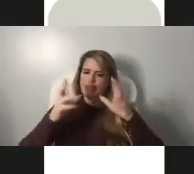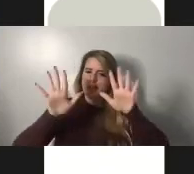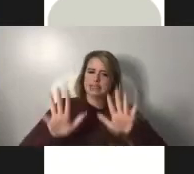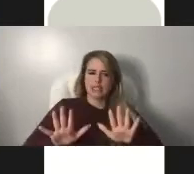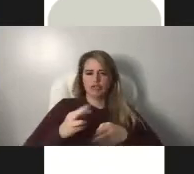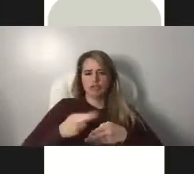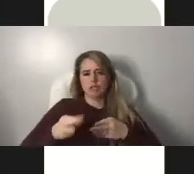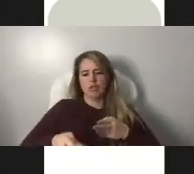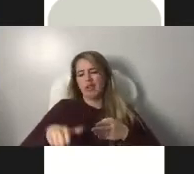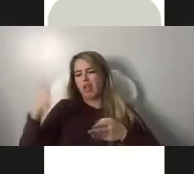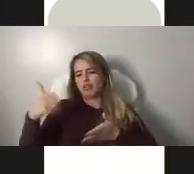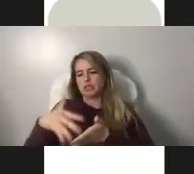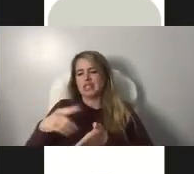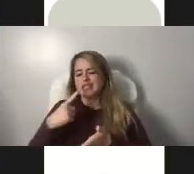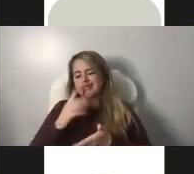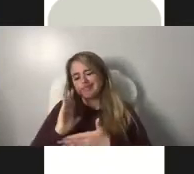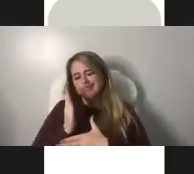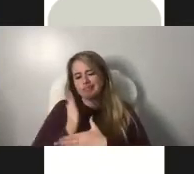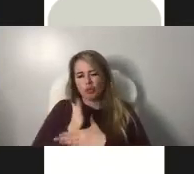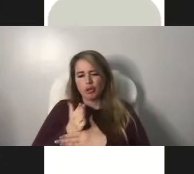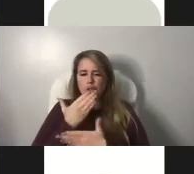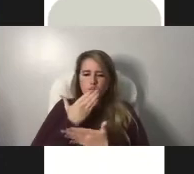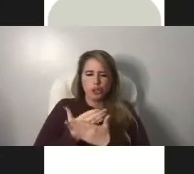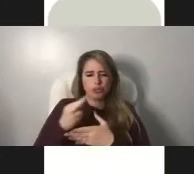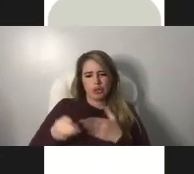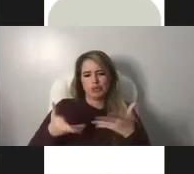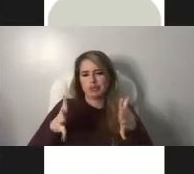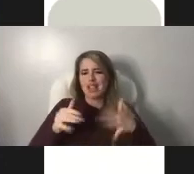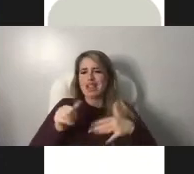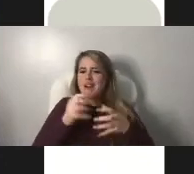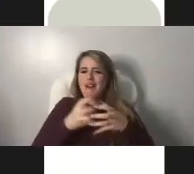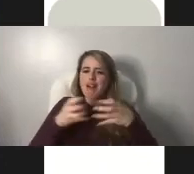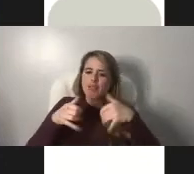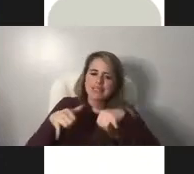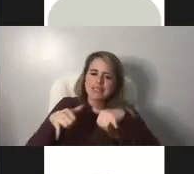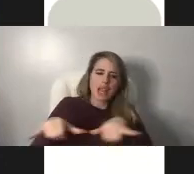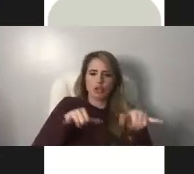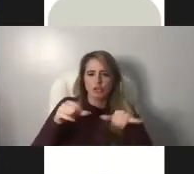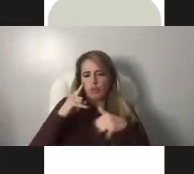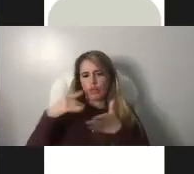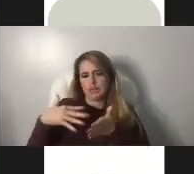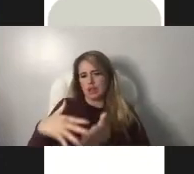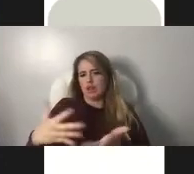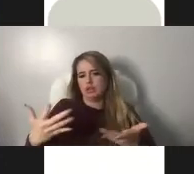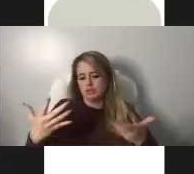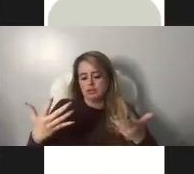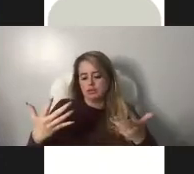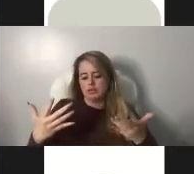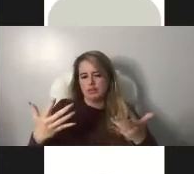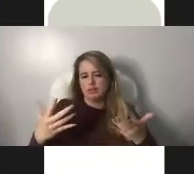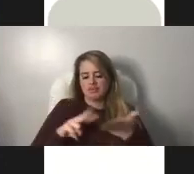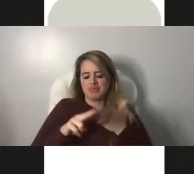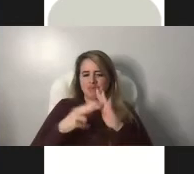study might grade as a moderate or good result. So there's not a lot of standardization in the studies, making a apples to